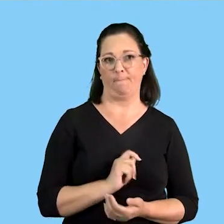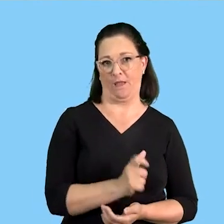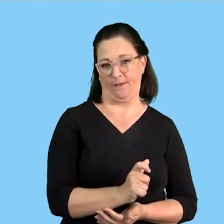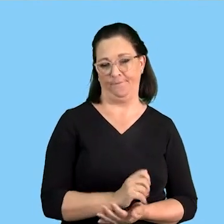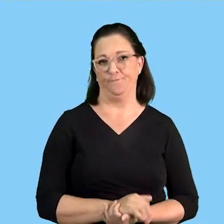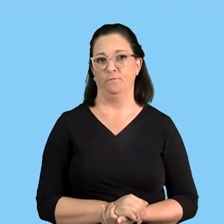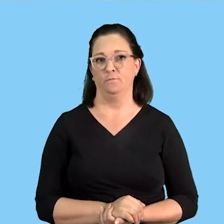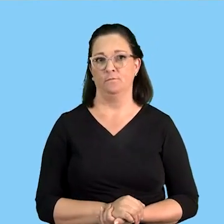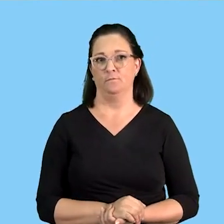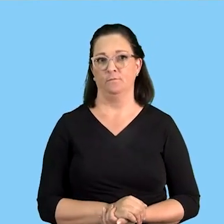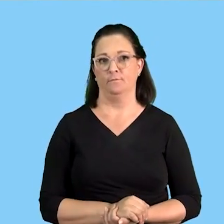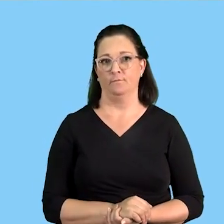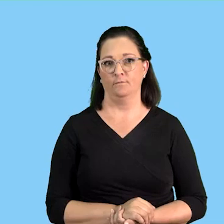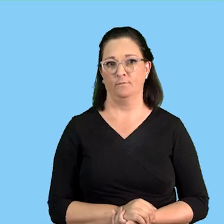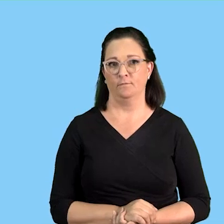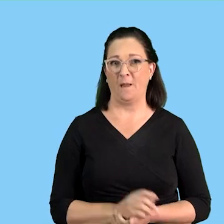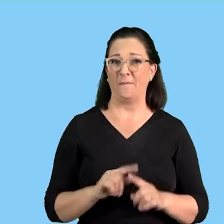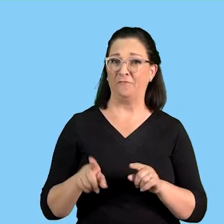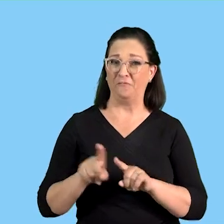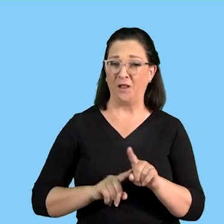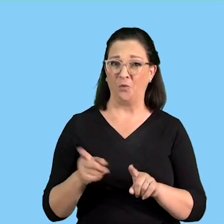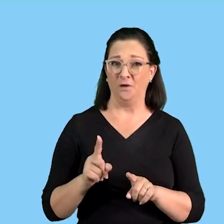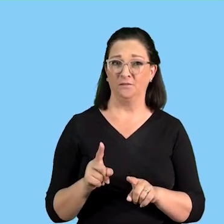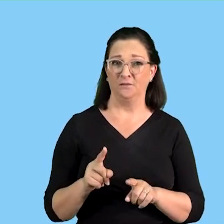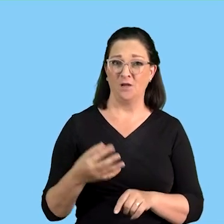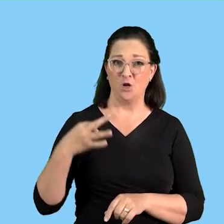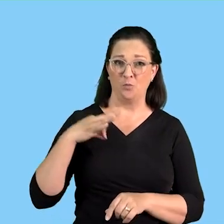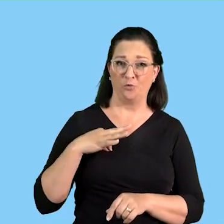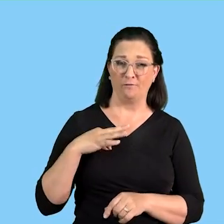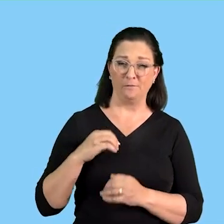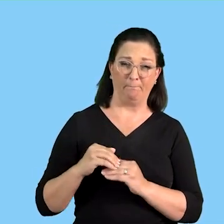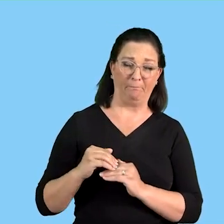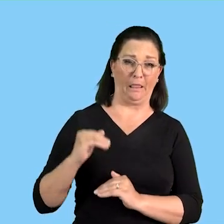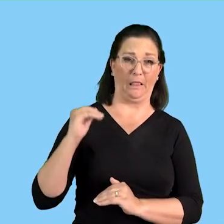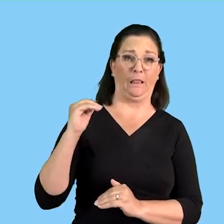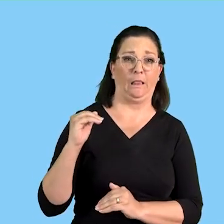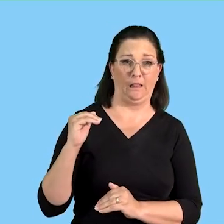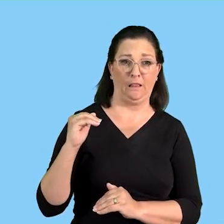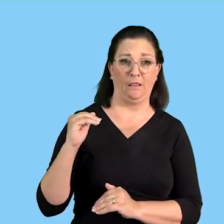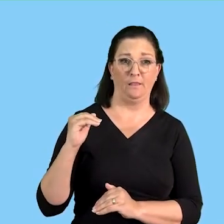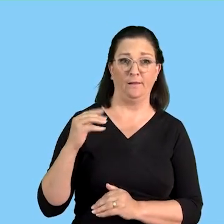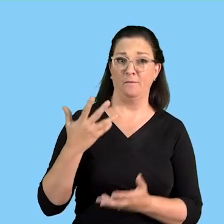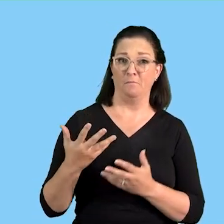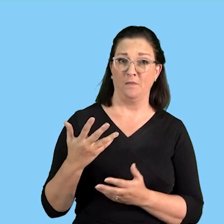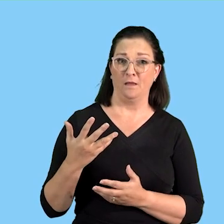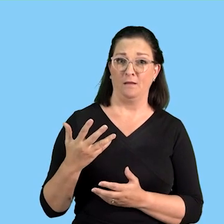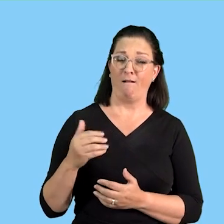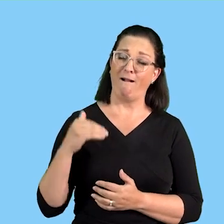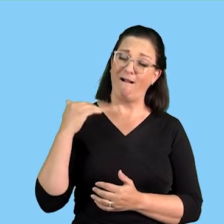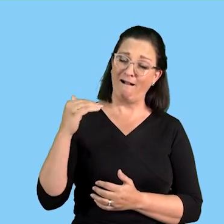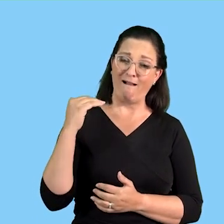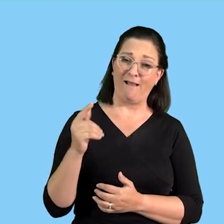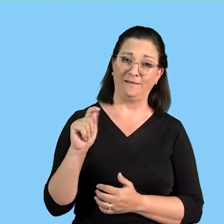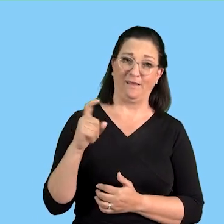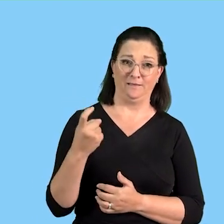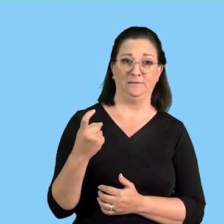going to pay tax. What is the failure? If profits gets too big, it may end up